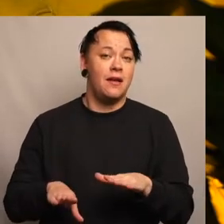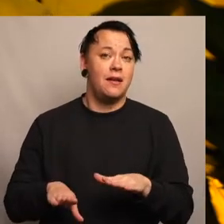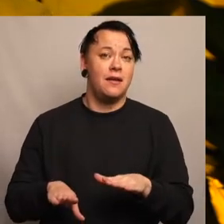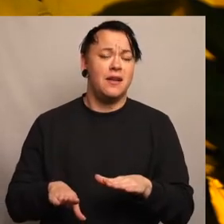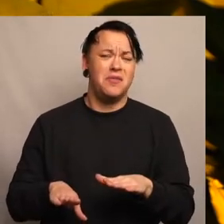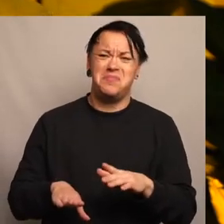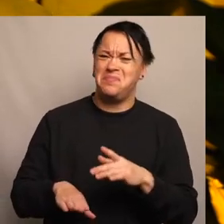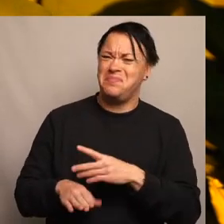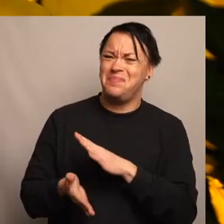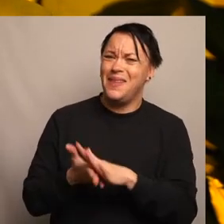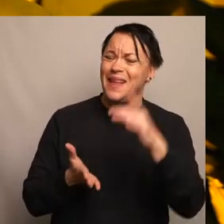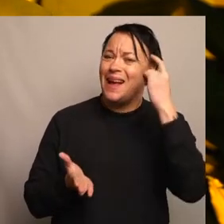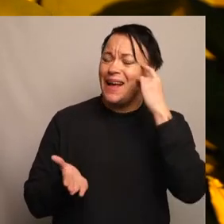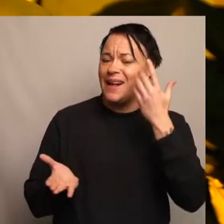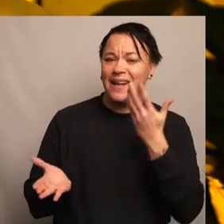sense, because